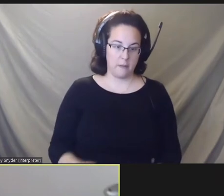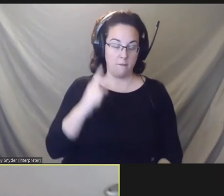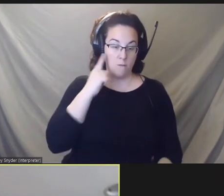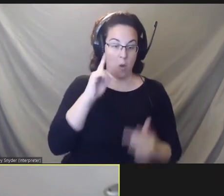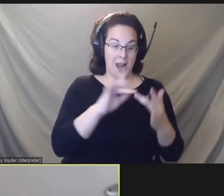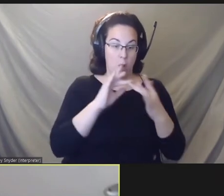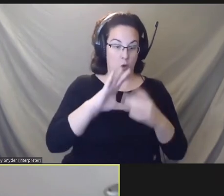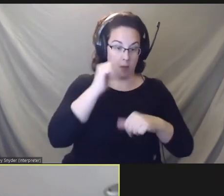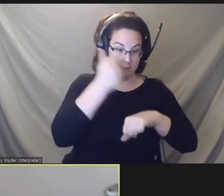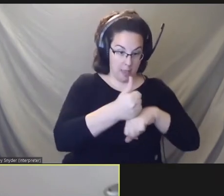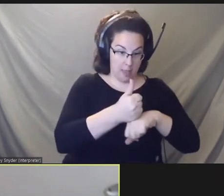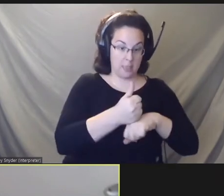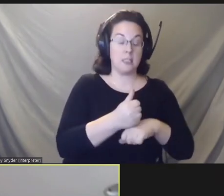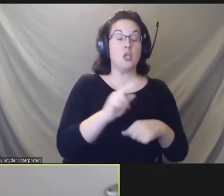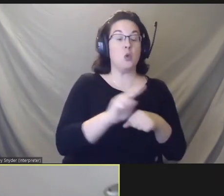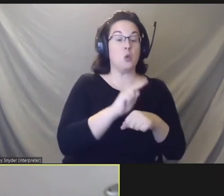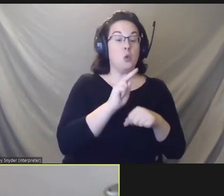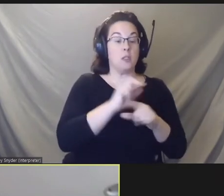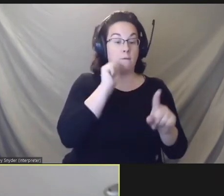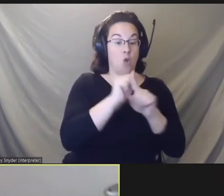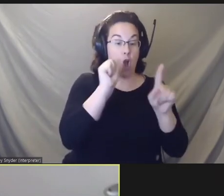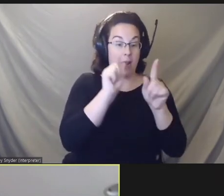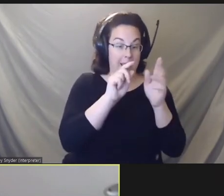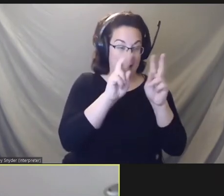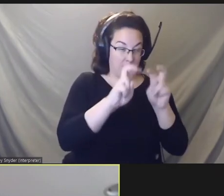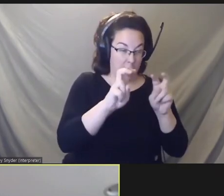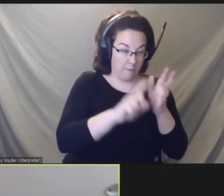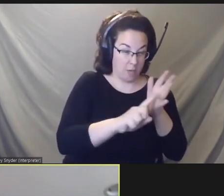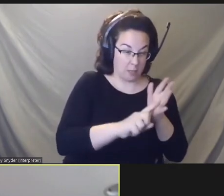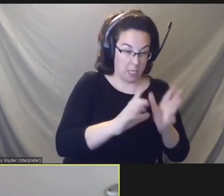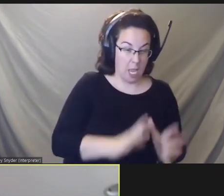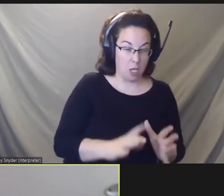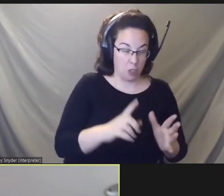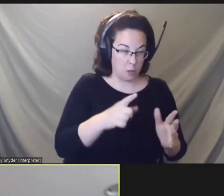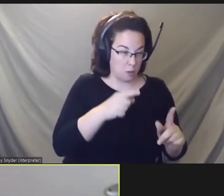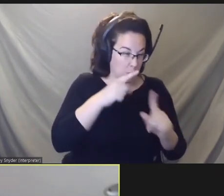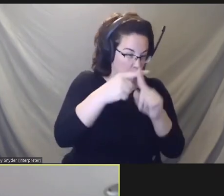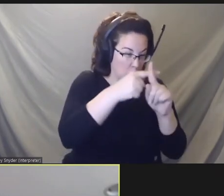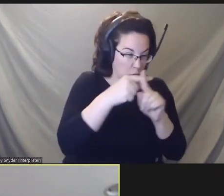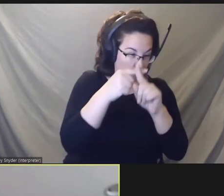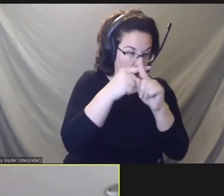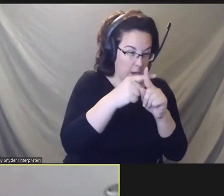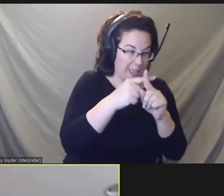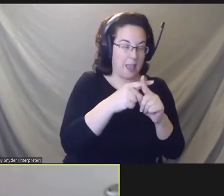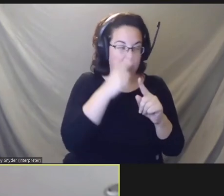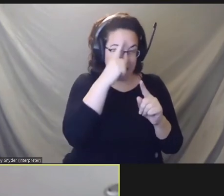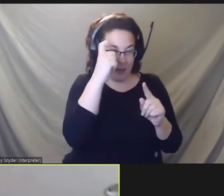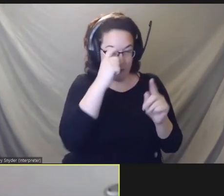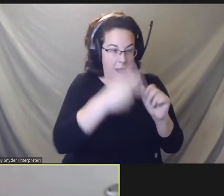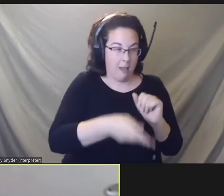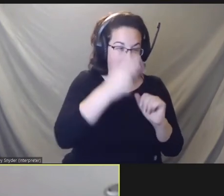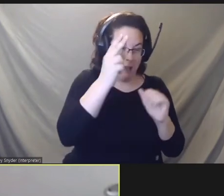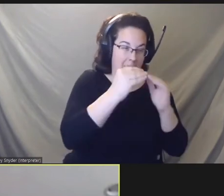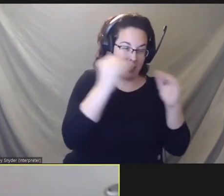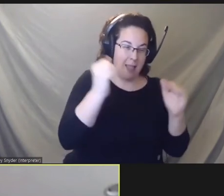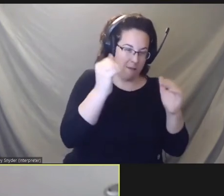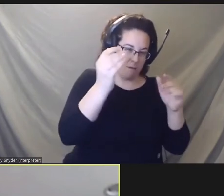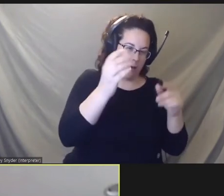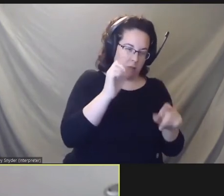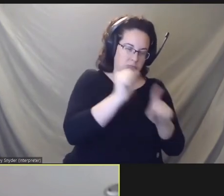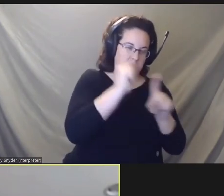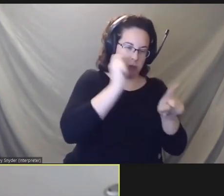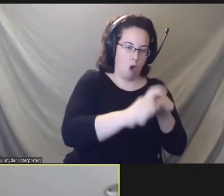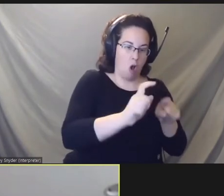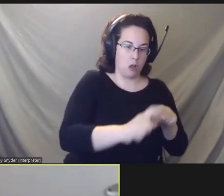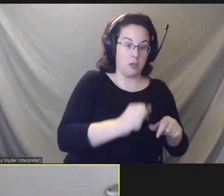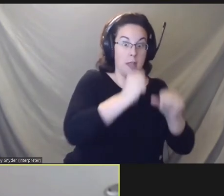it uses fraud investigators to target suspected illegal high-volume callers. This provider has blocked several